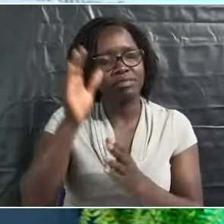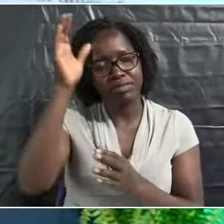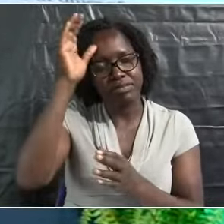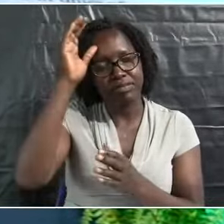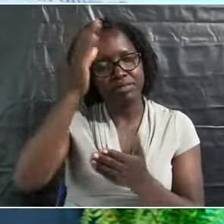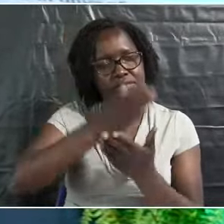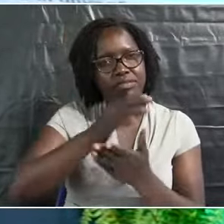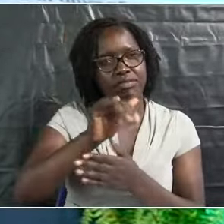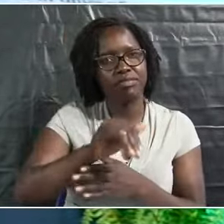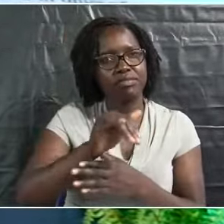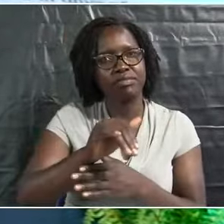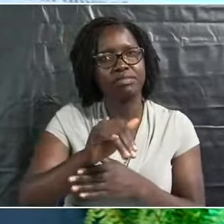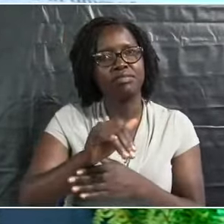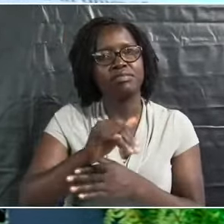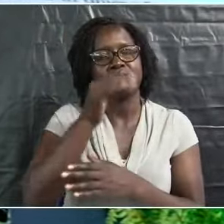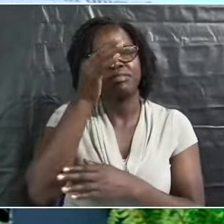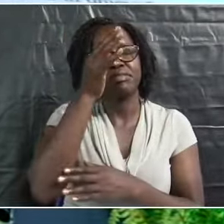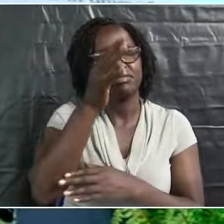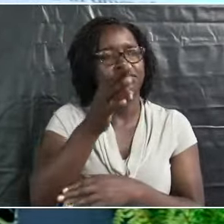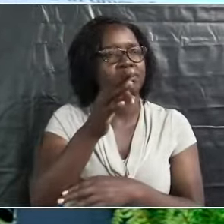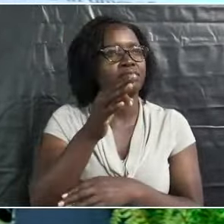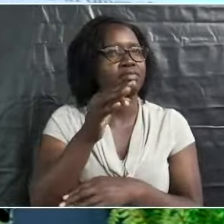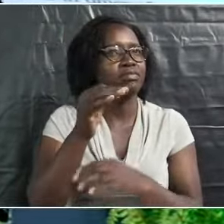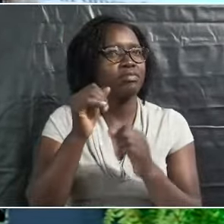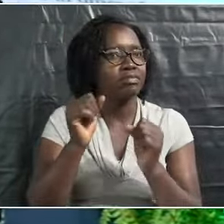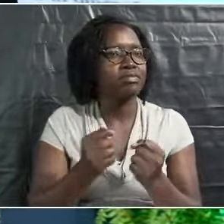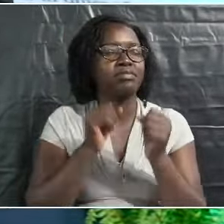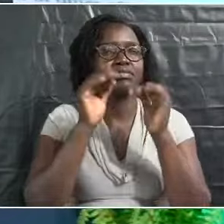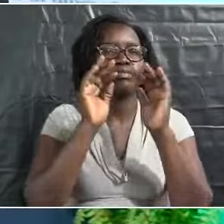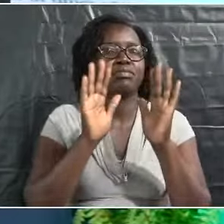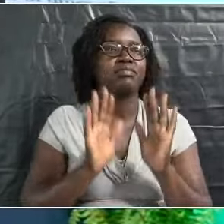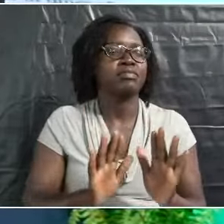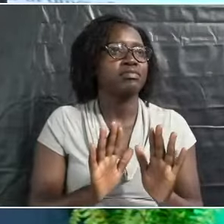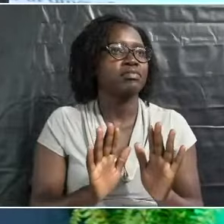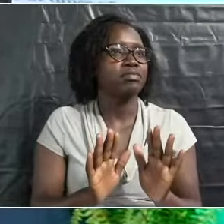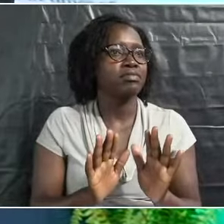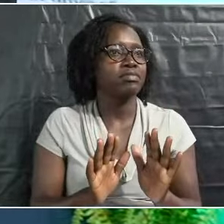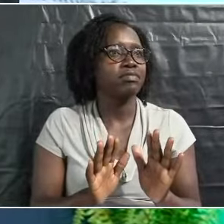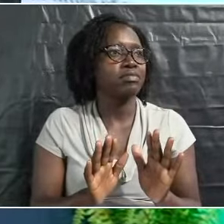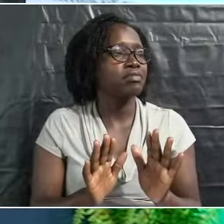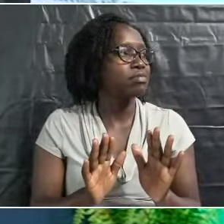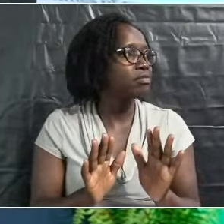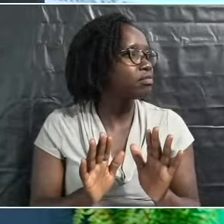there is a future. Saving is important.